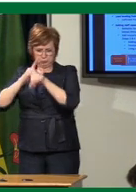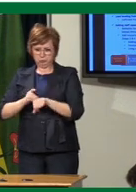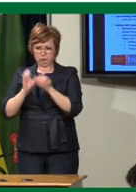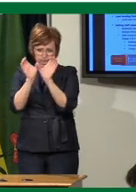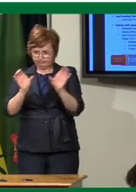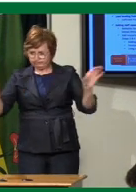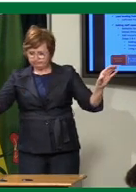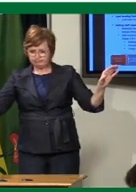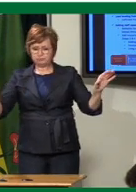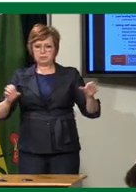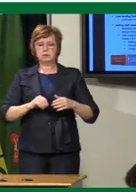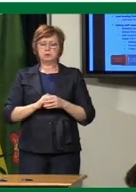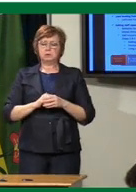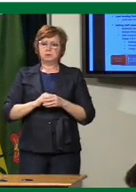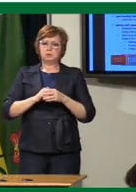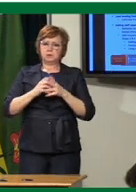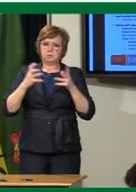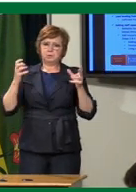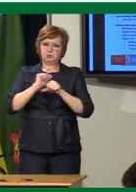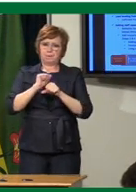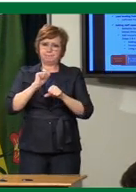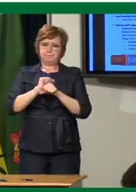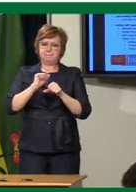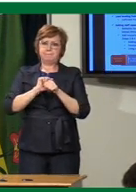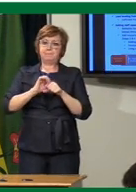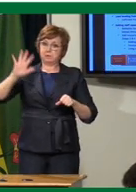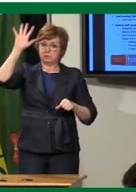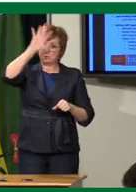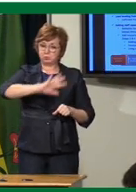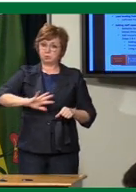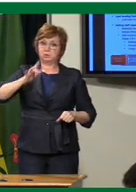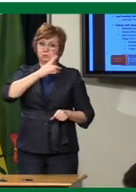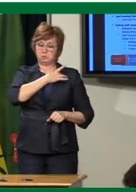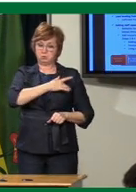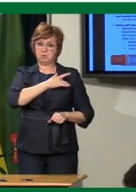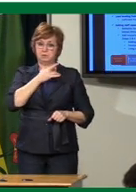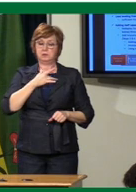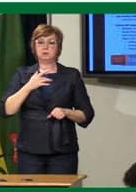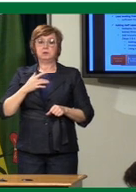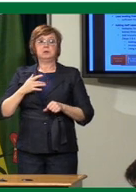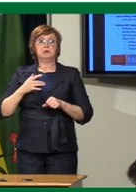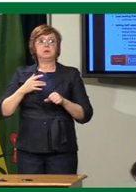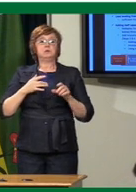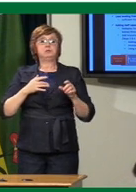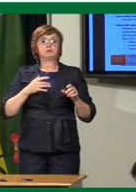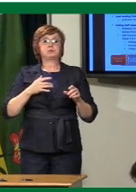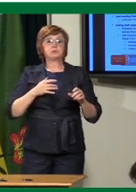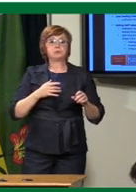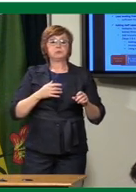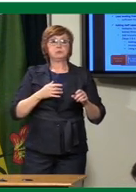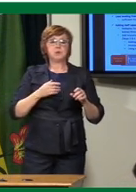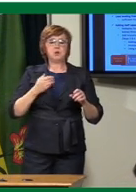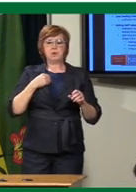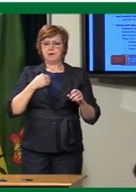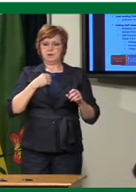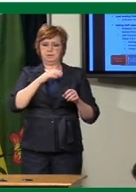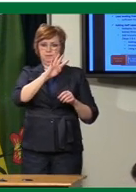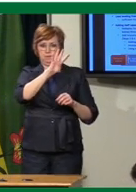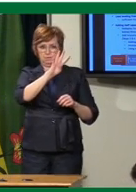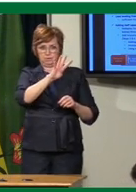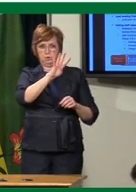of contact tracing, and to do that across the province. We have sufficient public health nurses for over 450